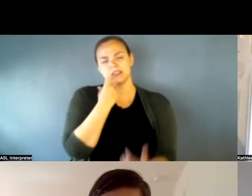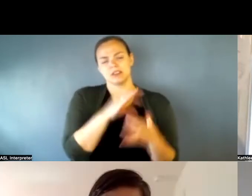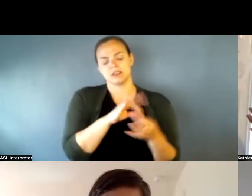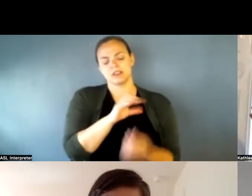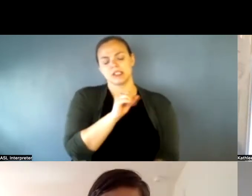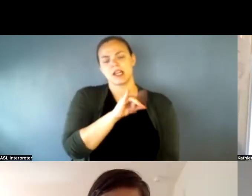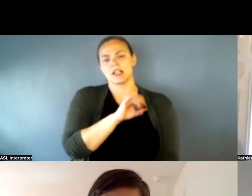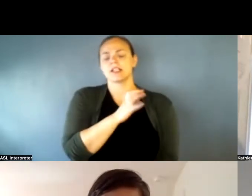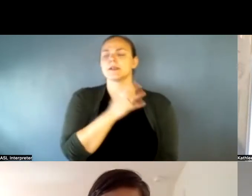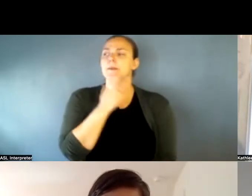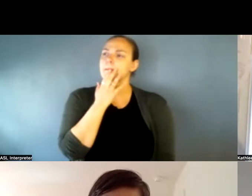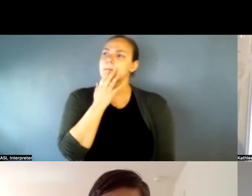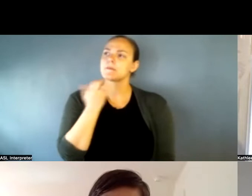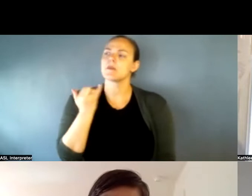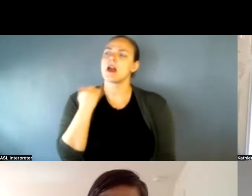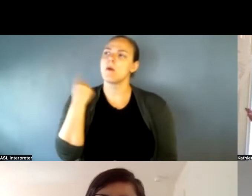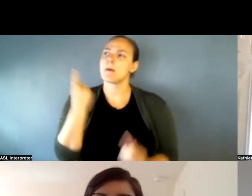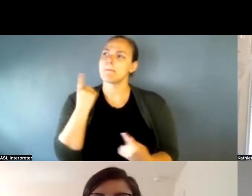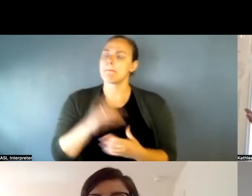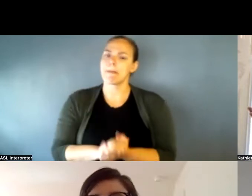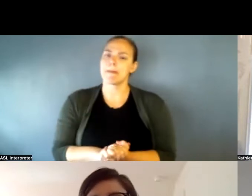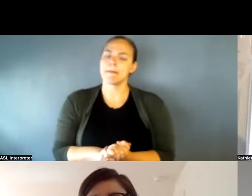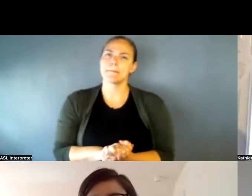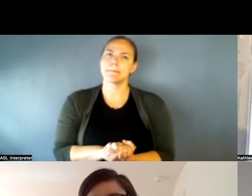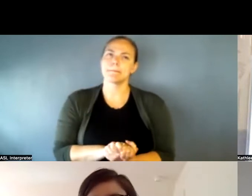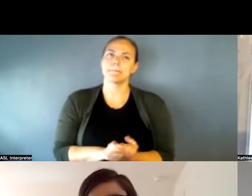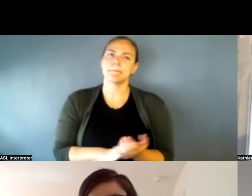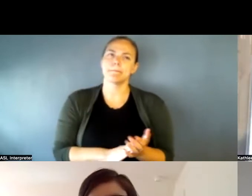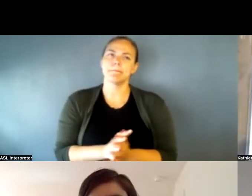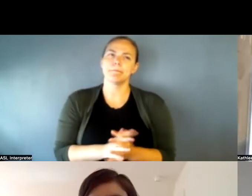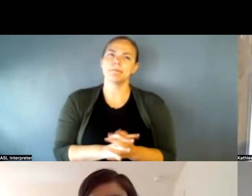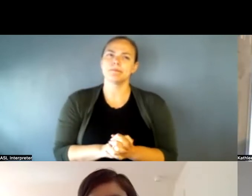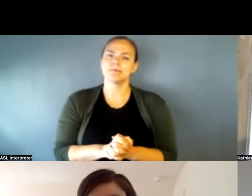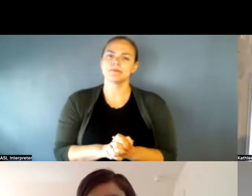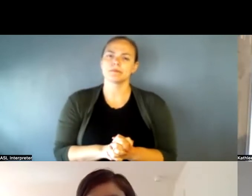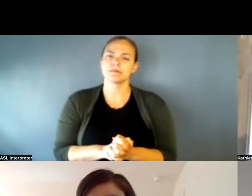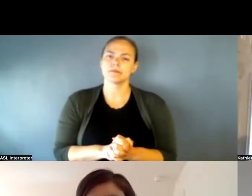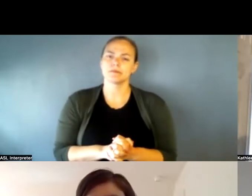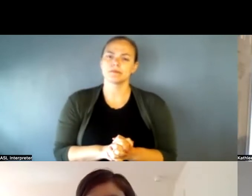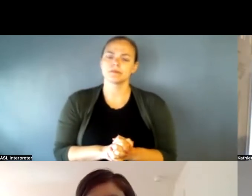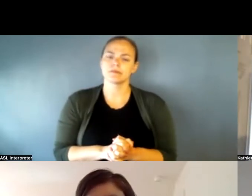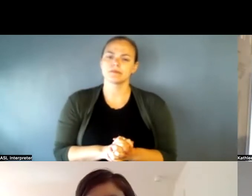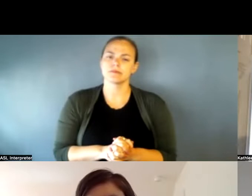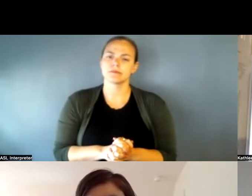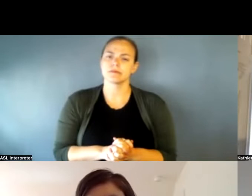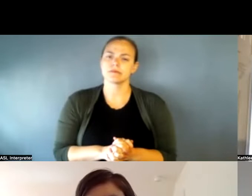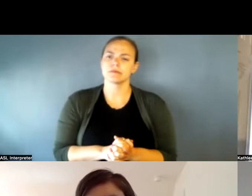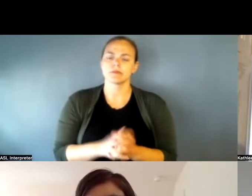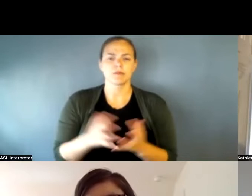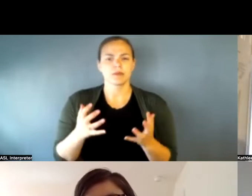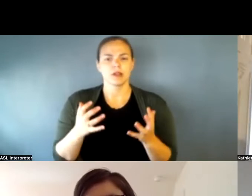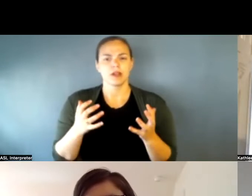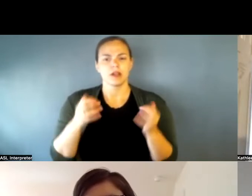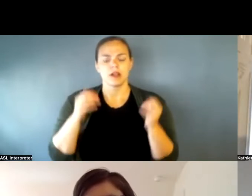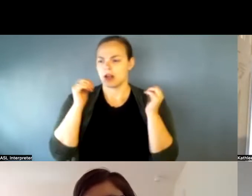continuities, if any, can you identify, or do you think need to be, sort of somehow built